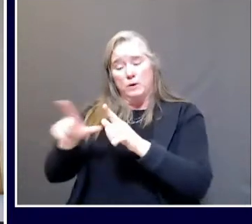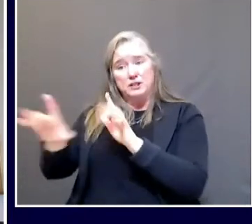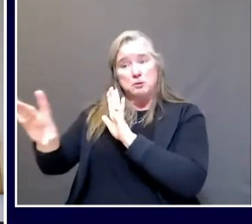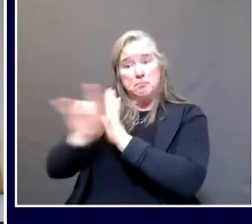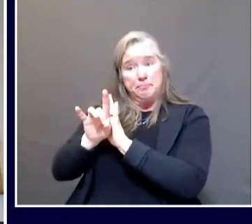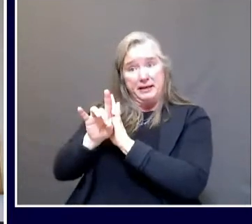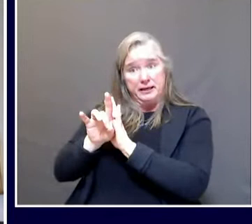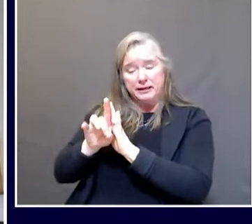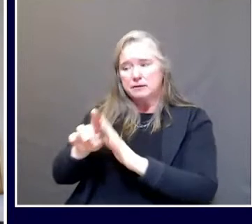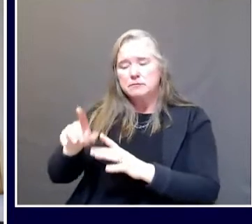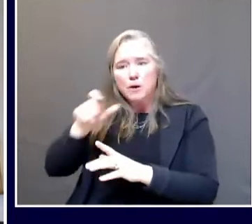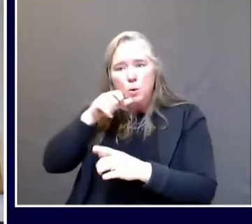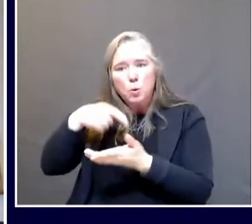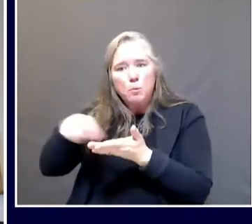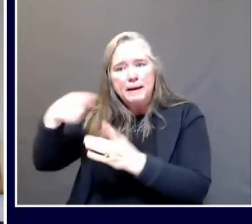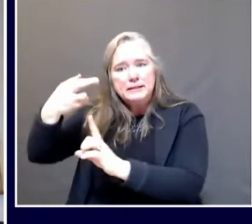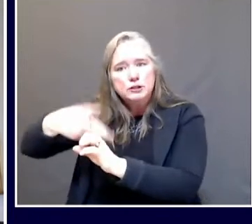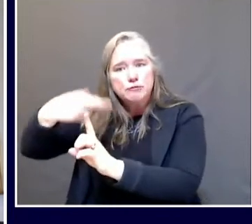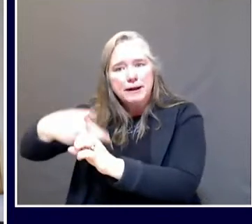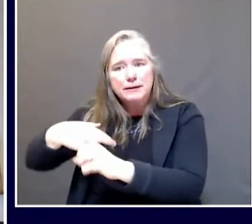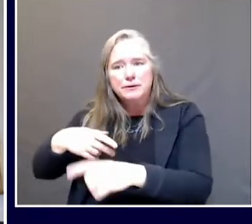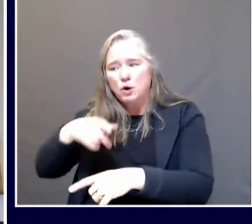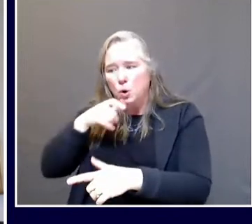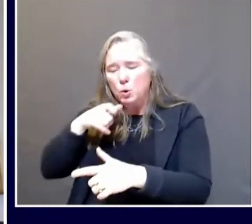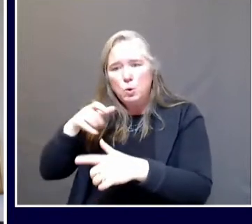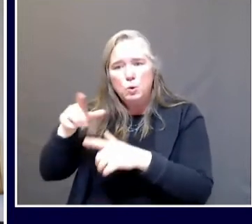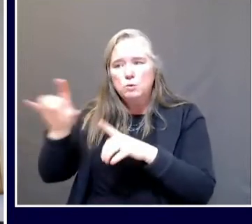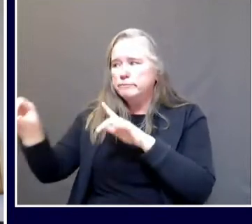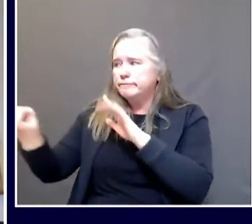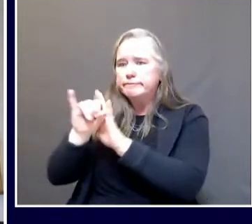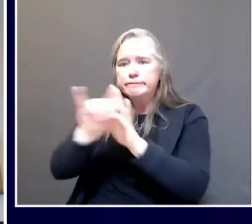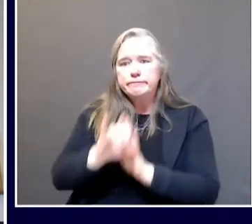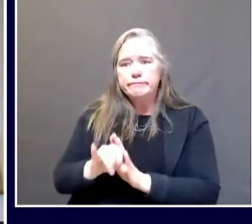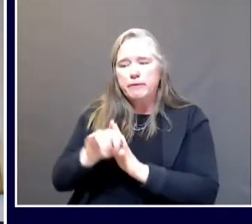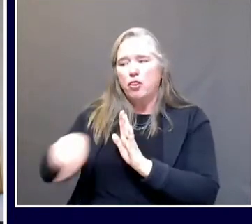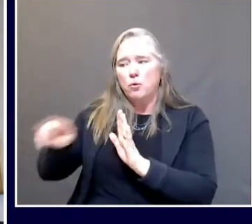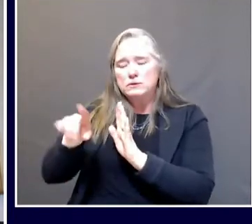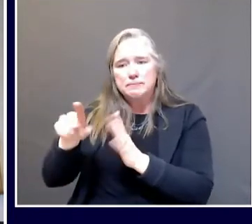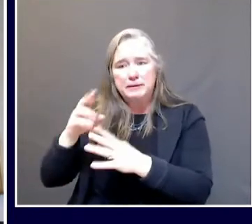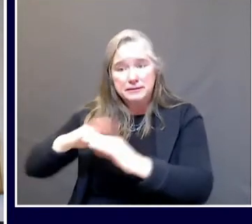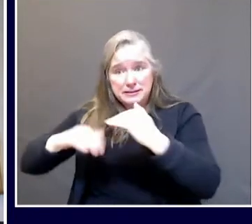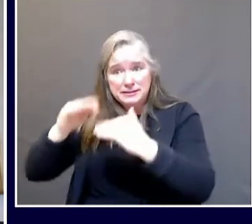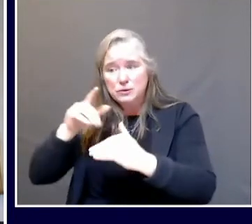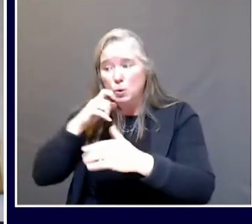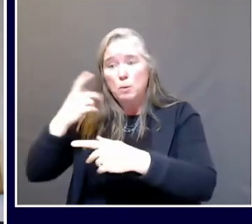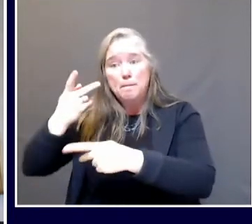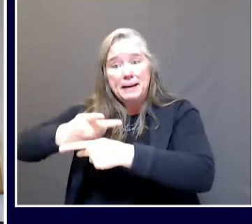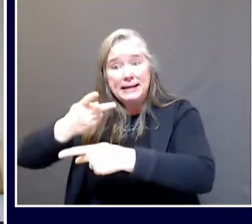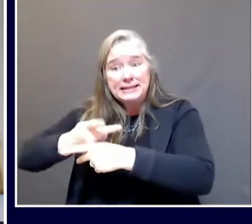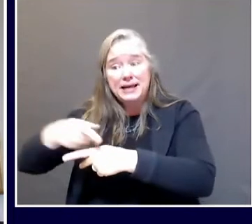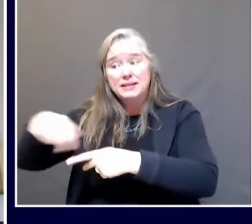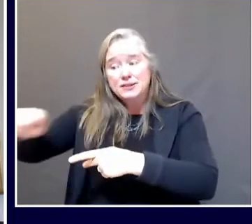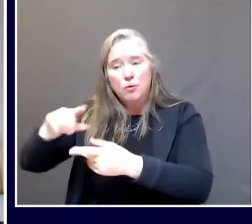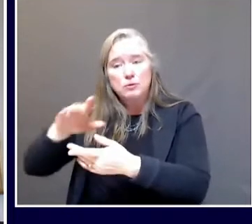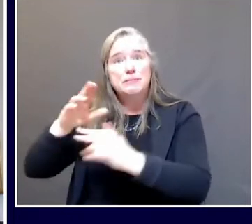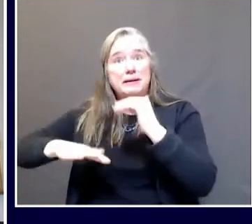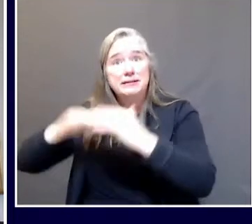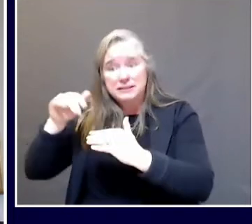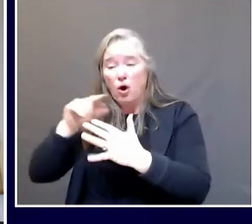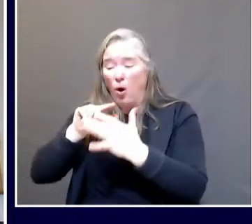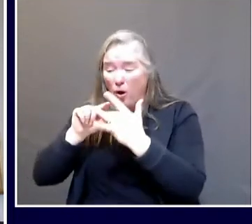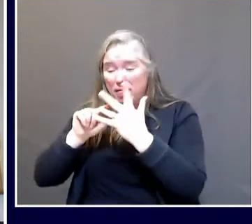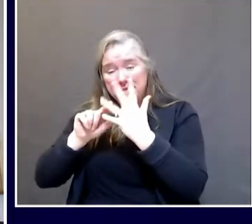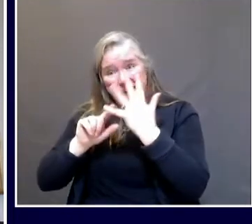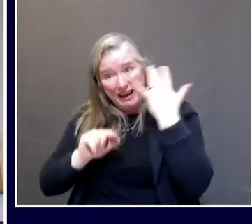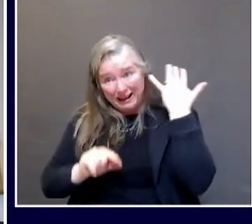this funding can't come soon enough. It is important to note, Joe, that it has not yet arrived at the state. We've received information